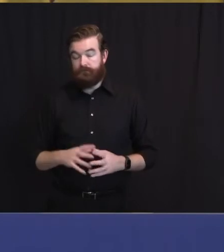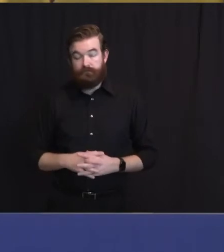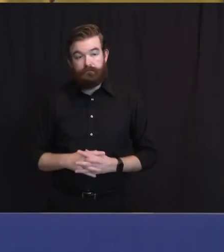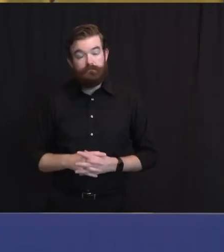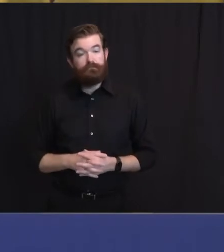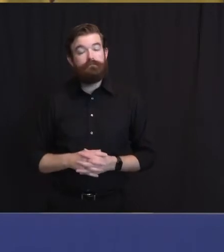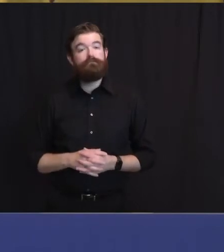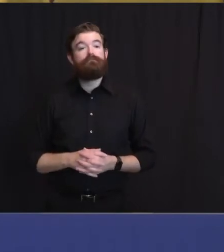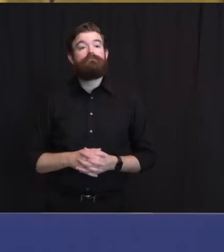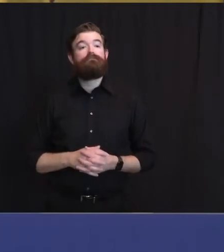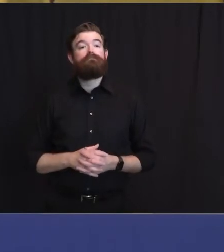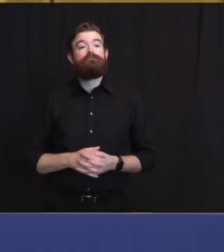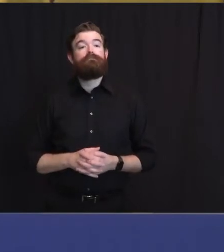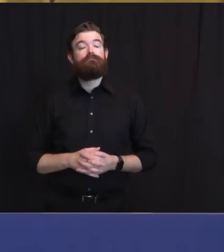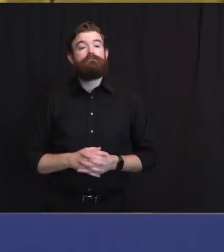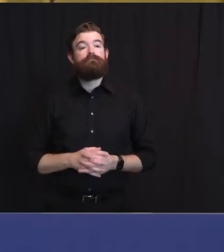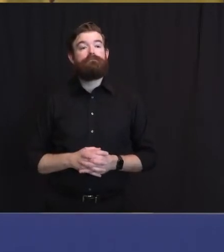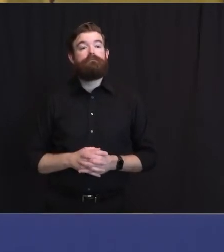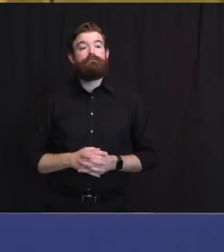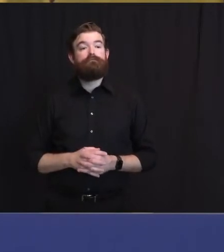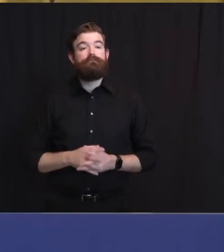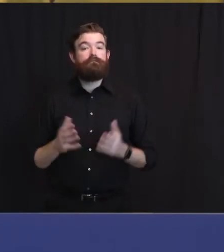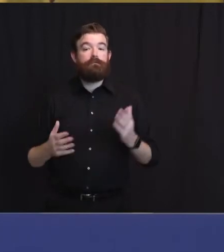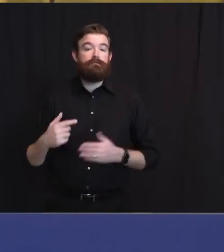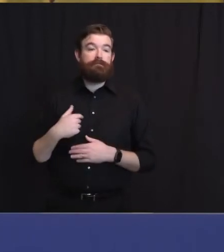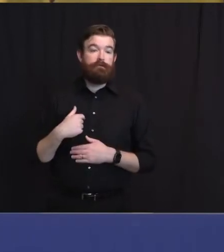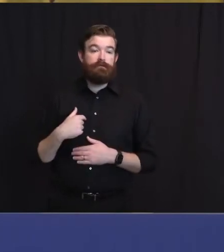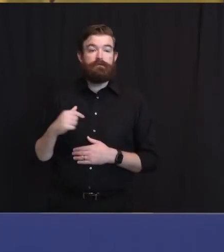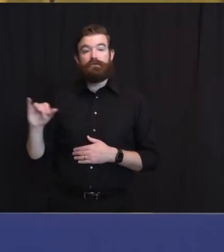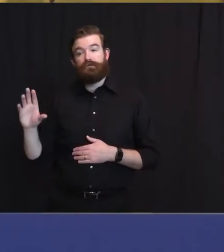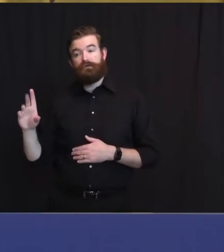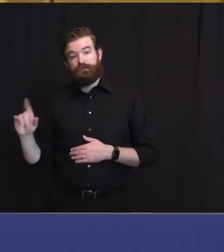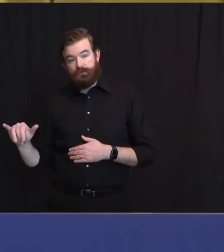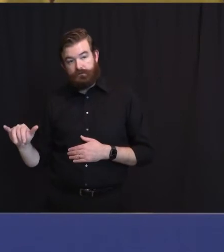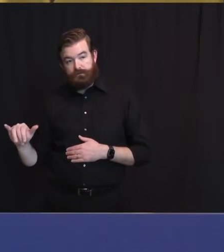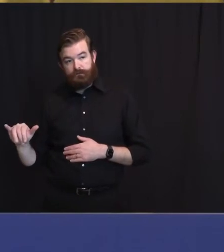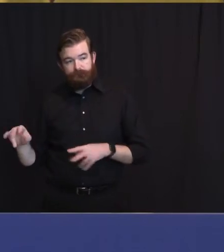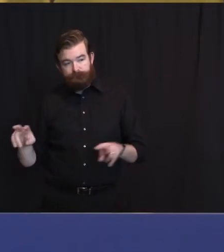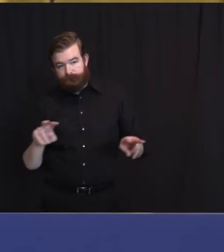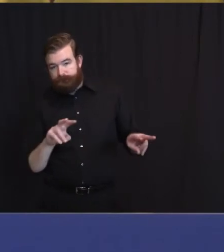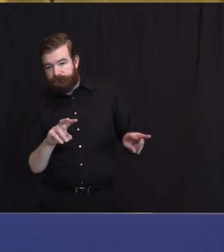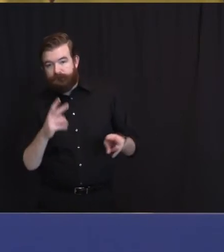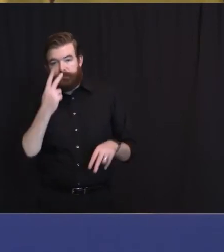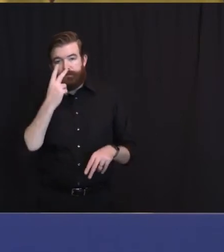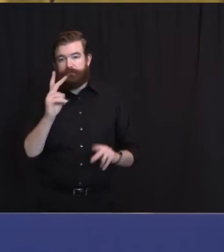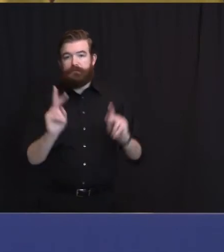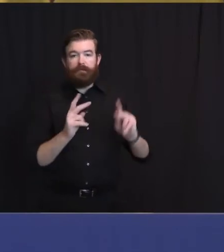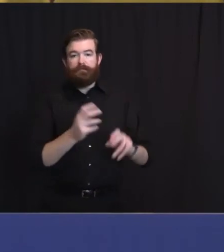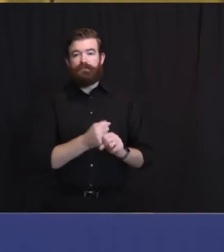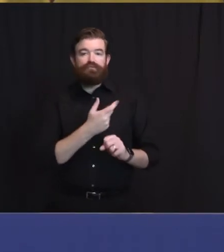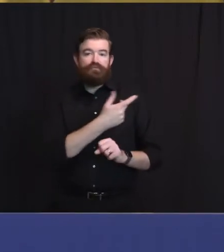arms on Wednesday as well, separately. Angelica, thank you so much for being here and for your leadership.